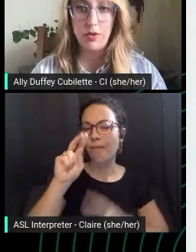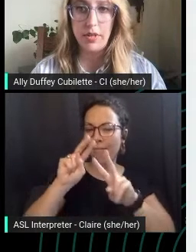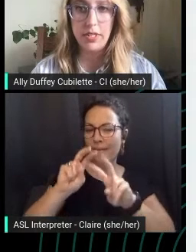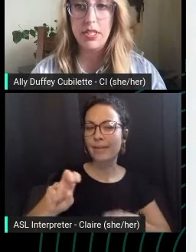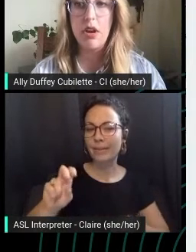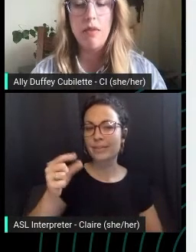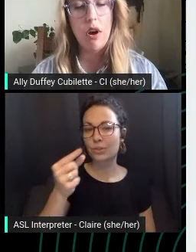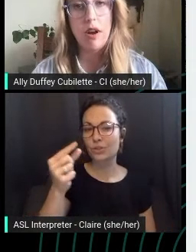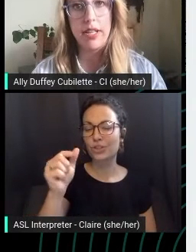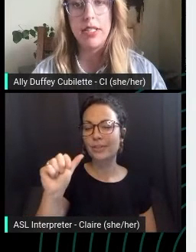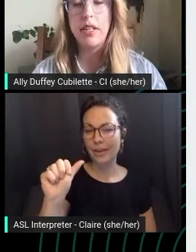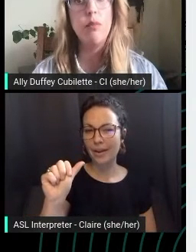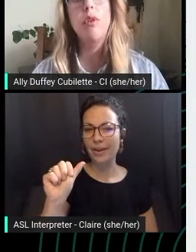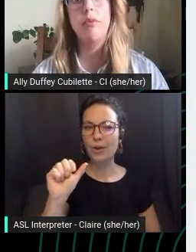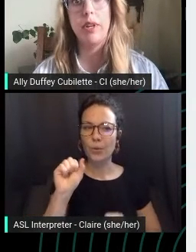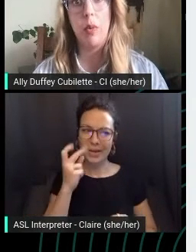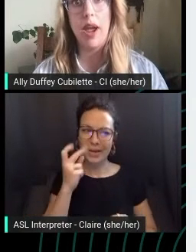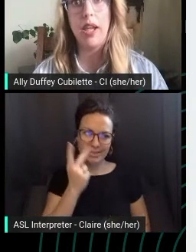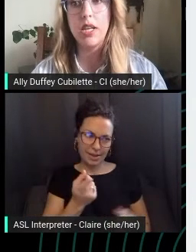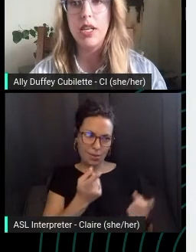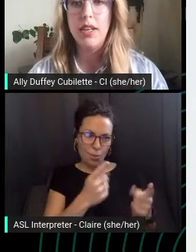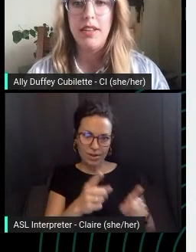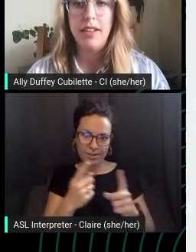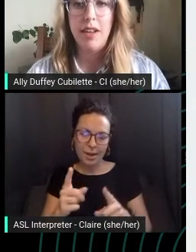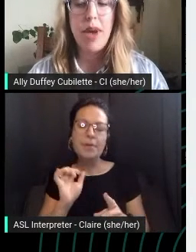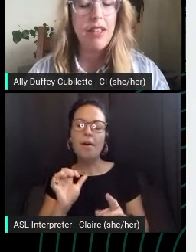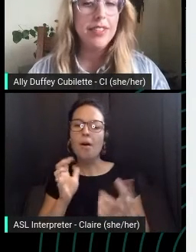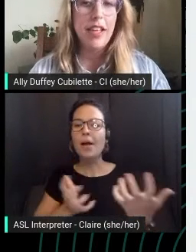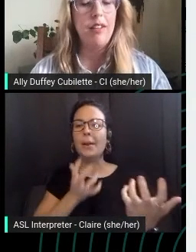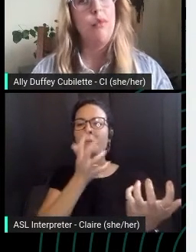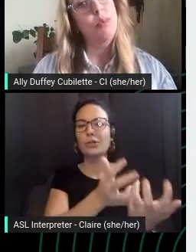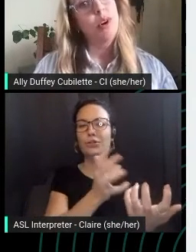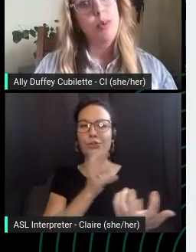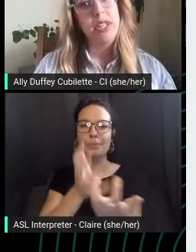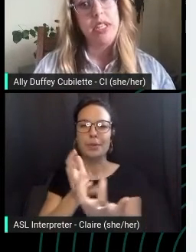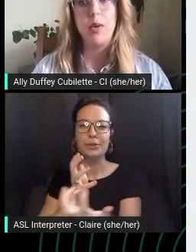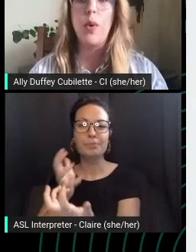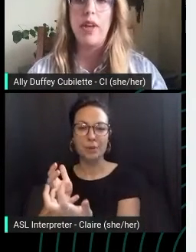and interests of our audience in a more real way and balance